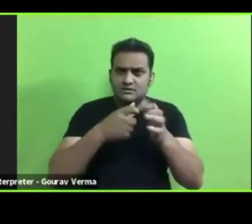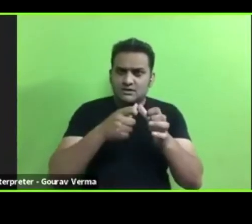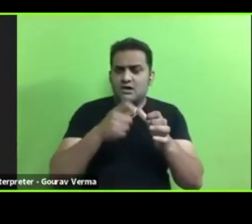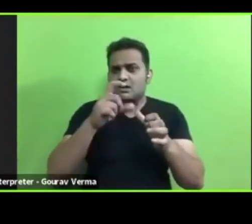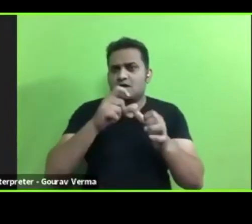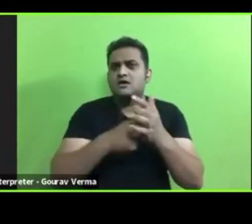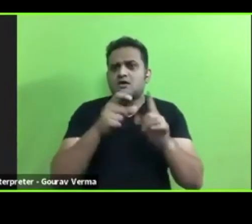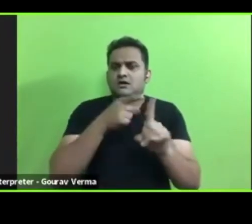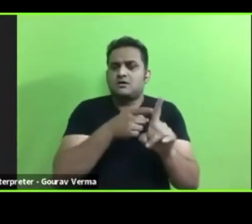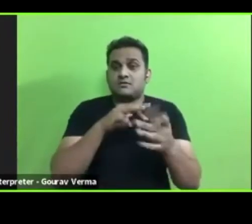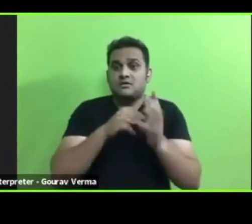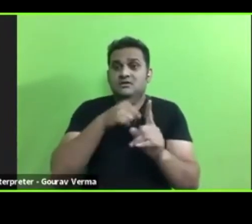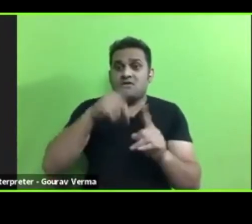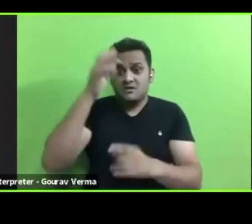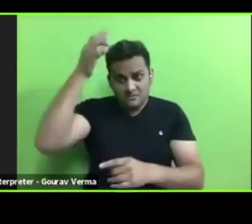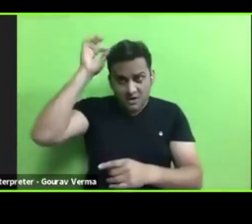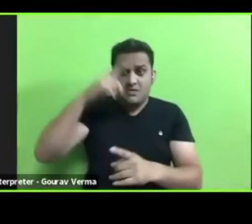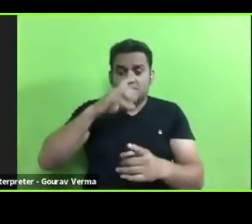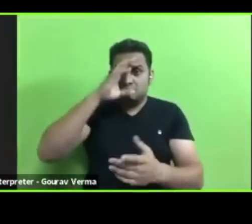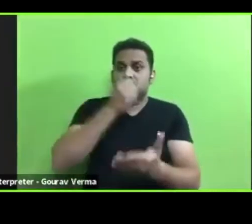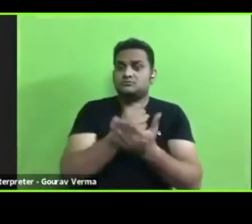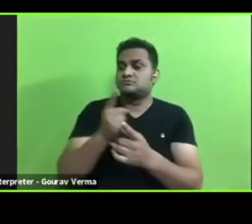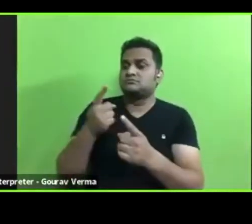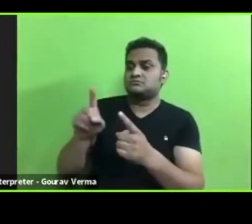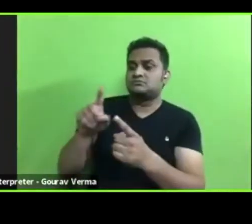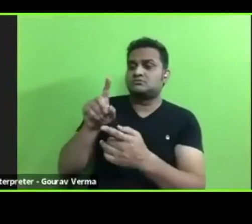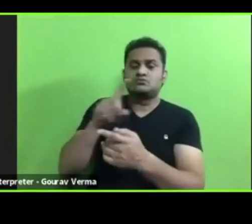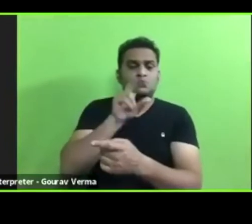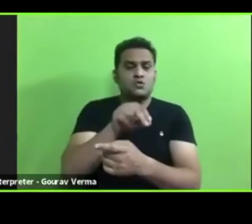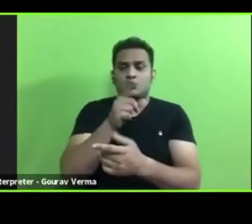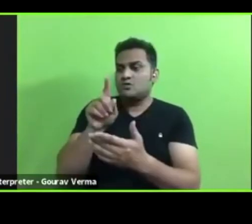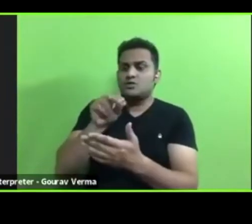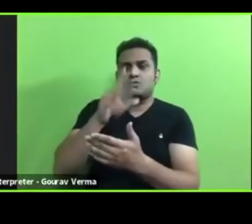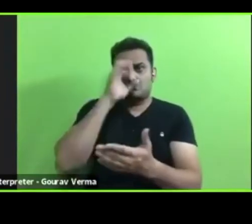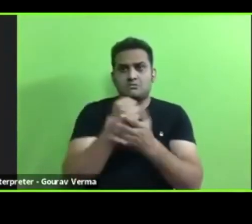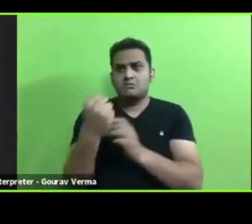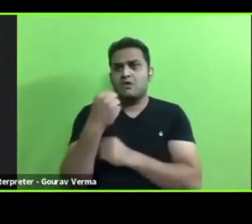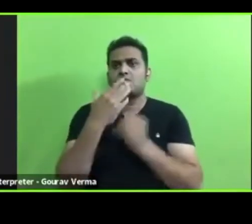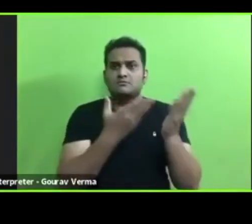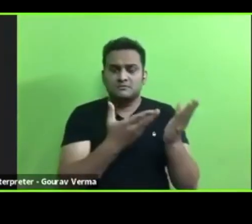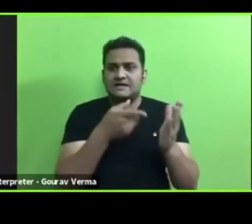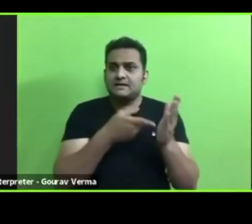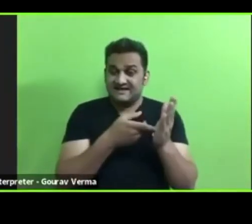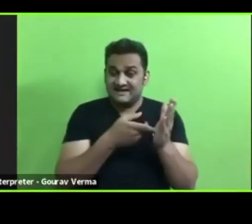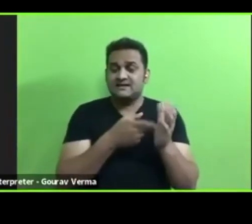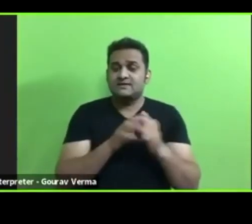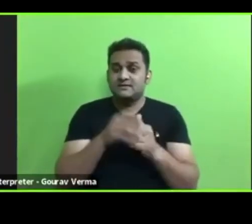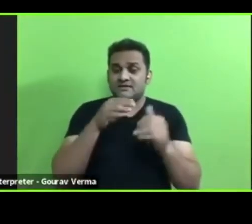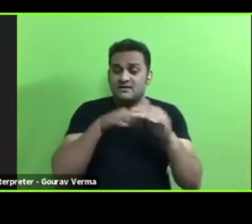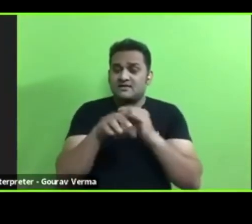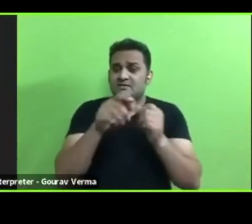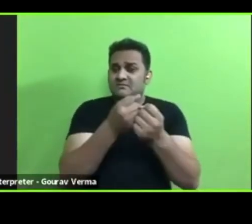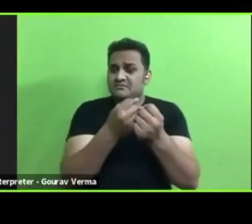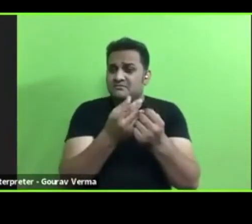who decides what is to be recognized and what is not to be recognized. And in this comes caste. Most of